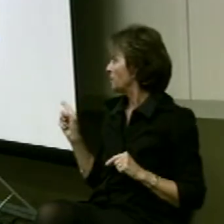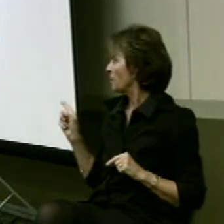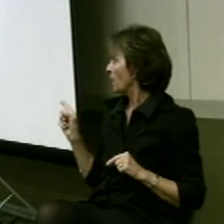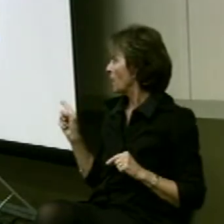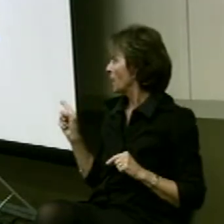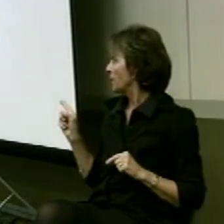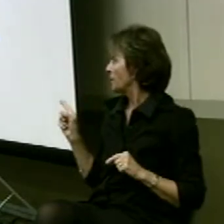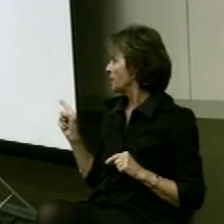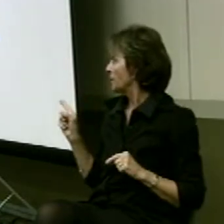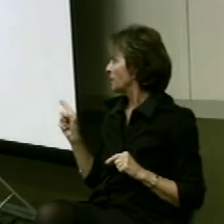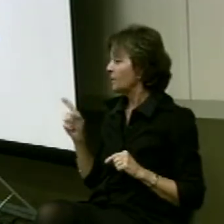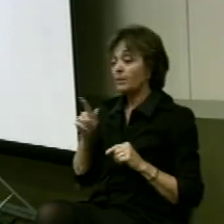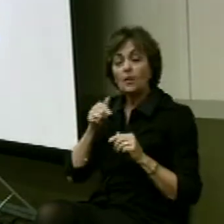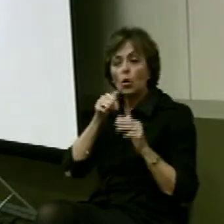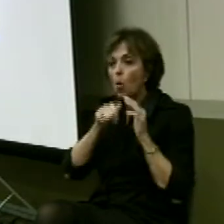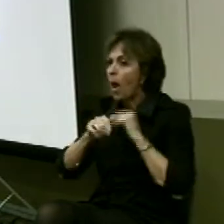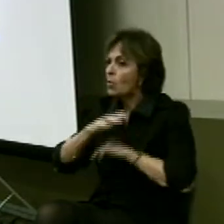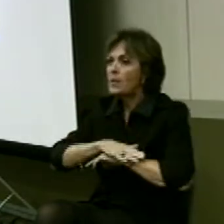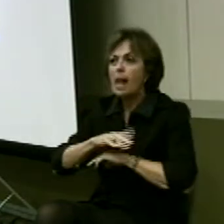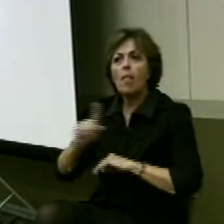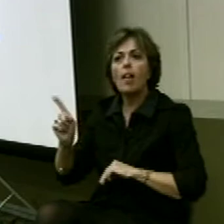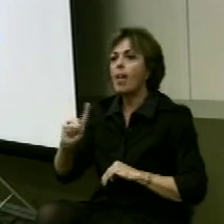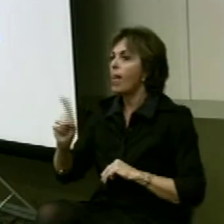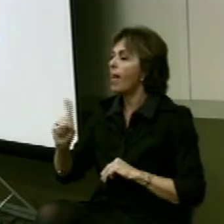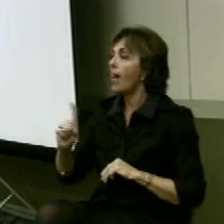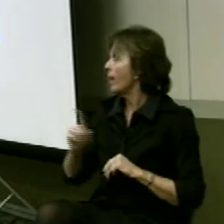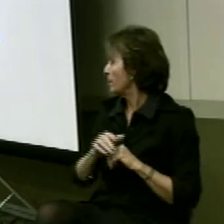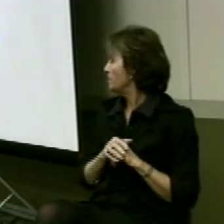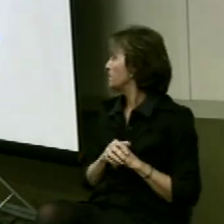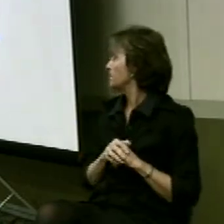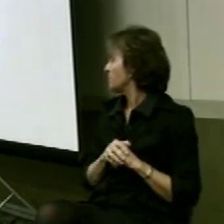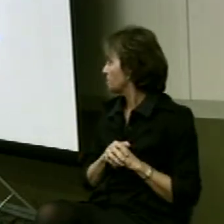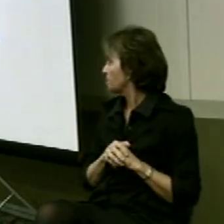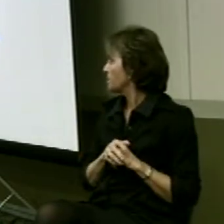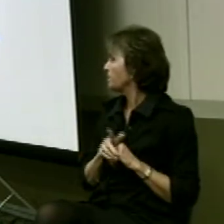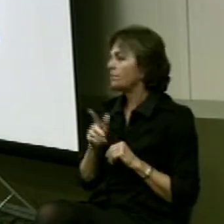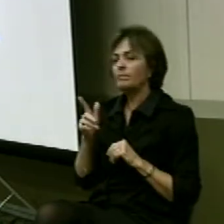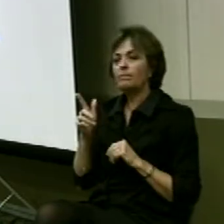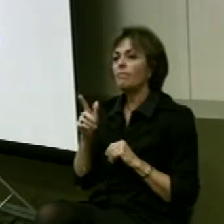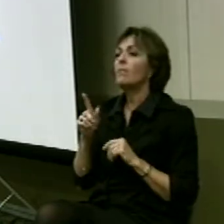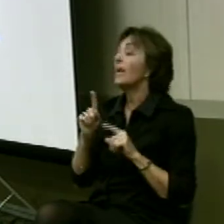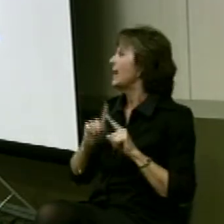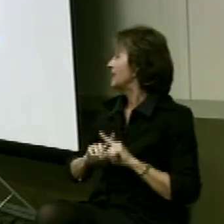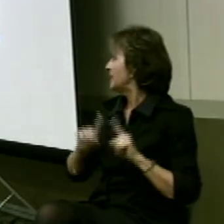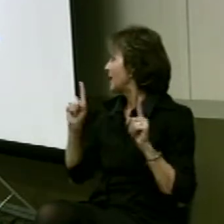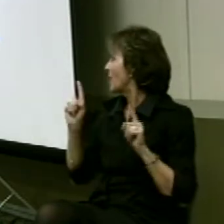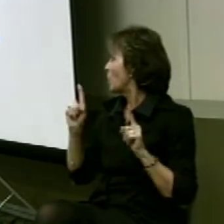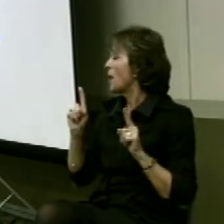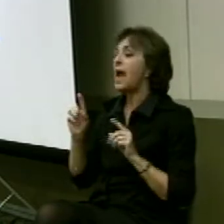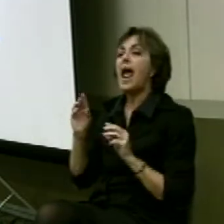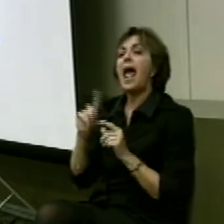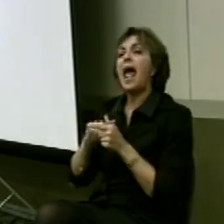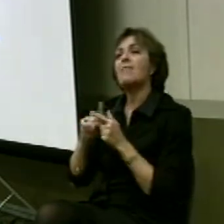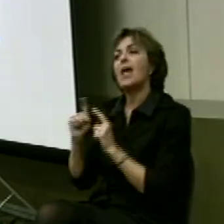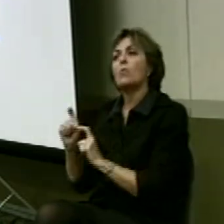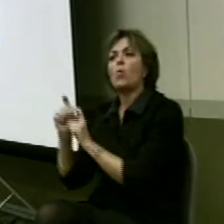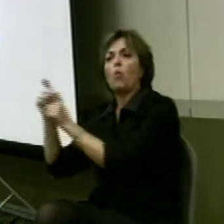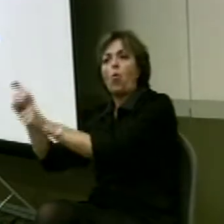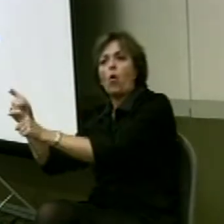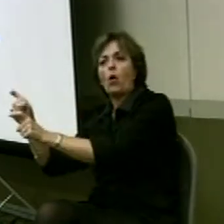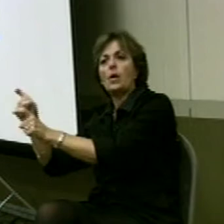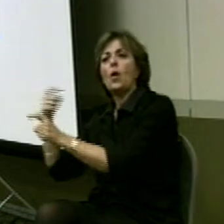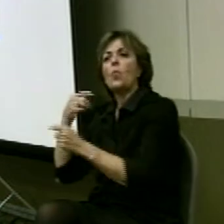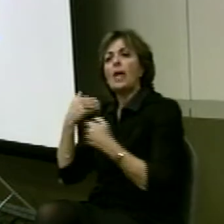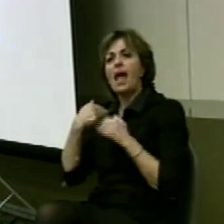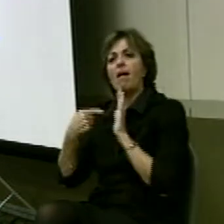First we started with hand over hand. You have to say, no, you're not going under the table, get back out here. Hand over hand, no, different. And then